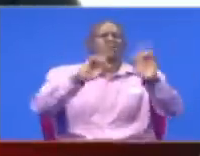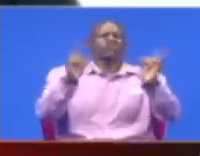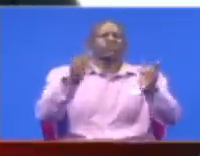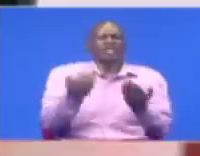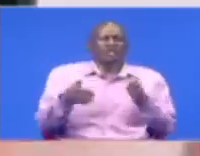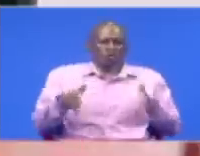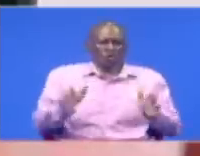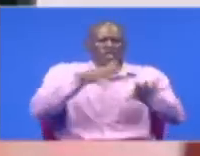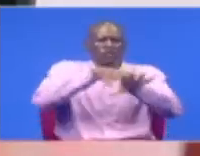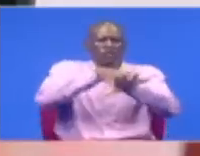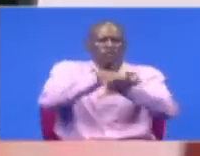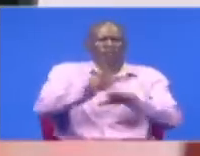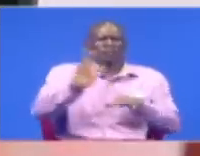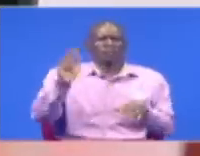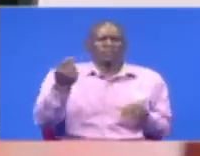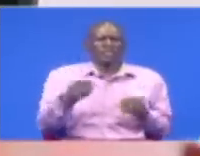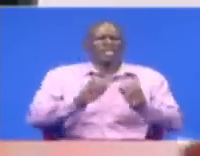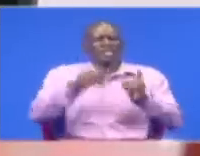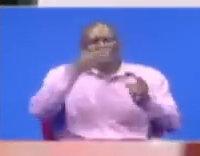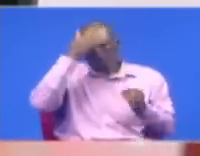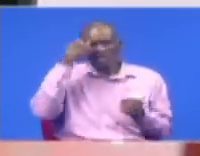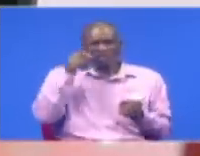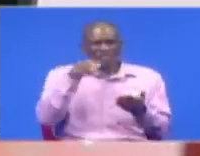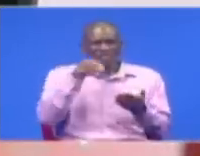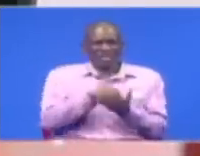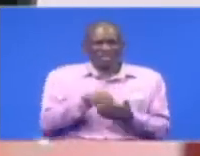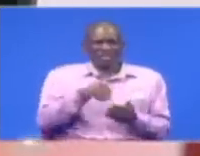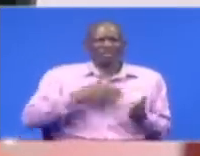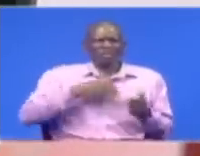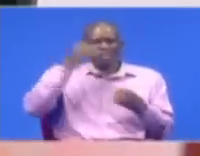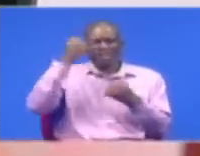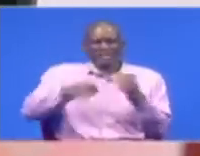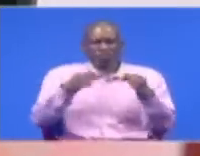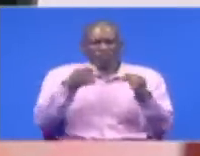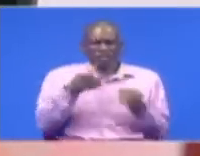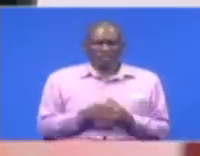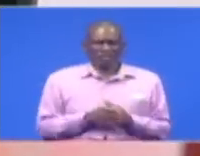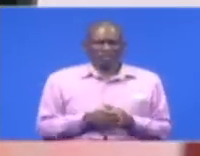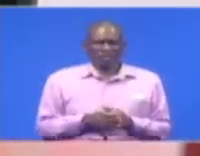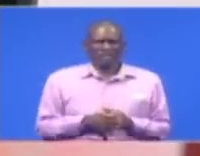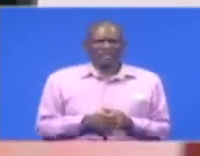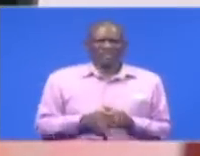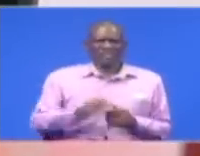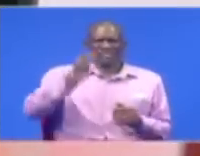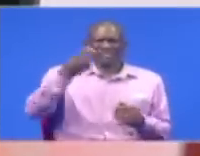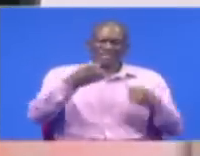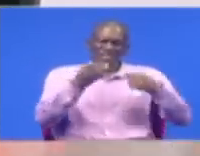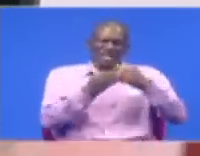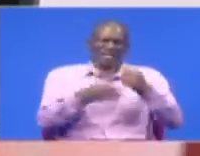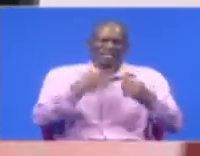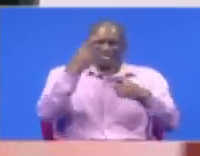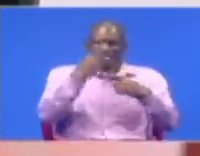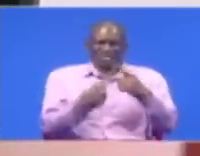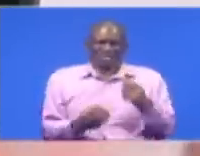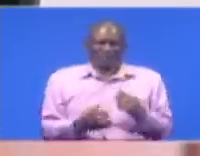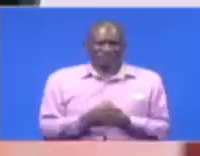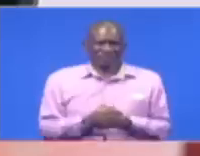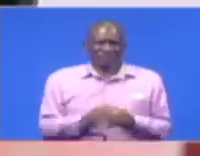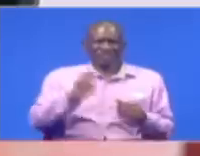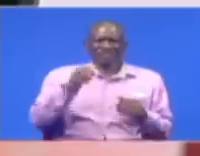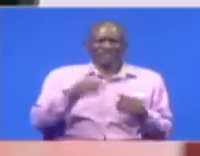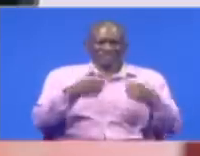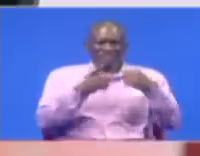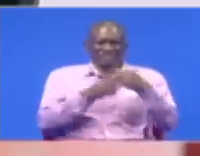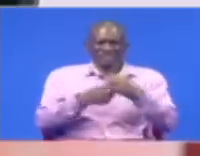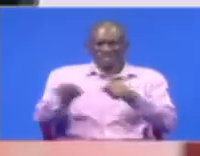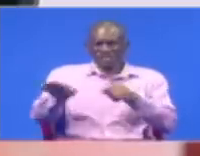way influenced. And let's not forget this. And this is my last word. 2nd August of next year, 6